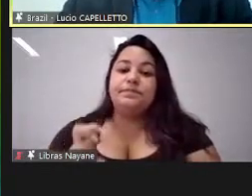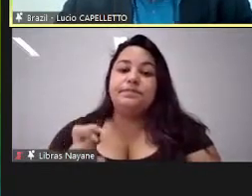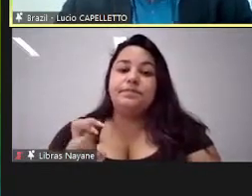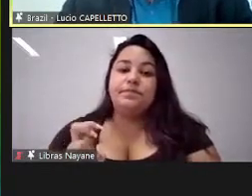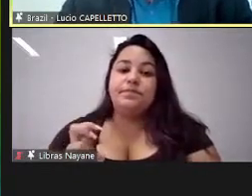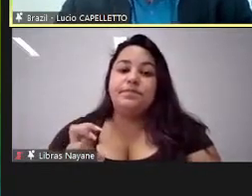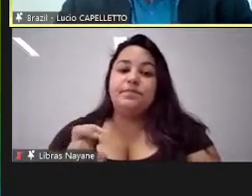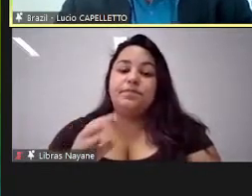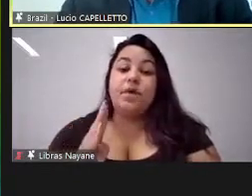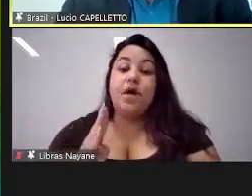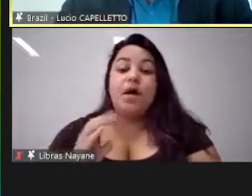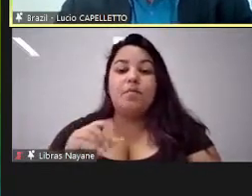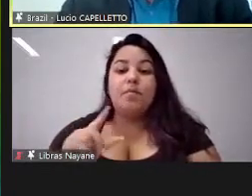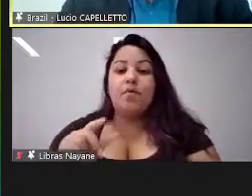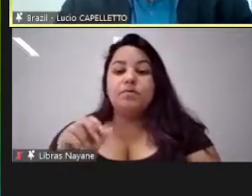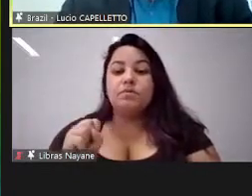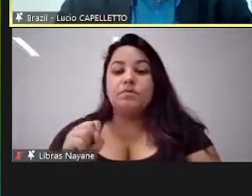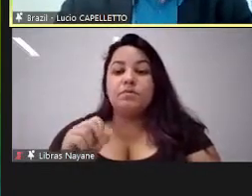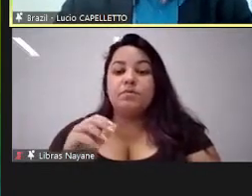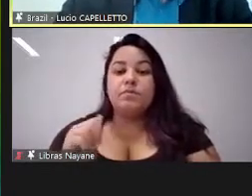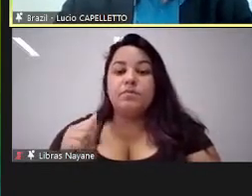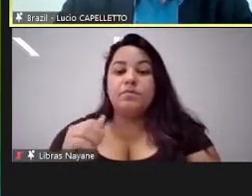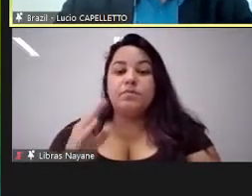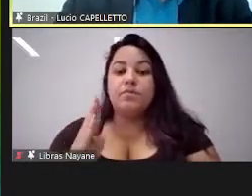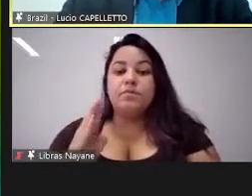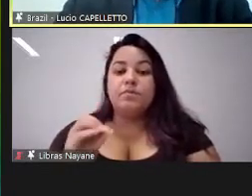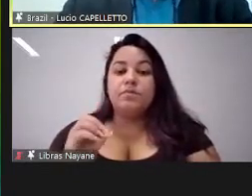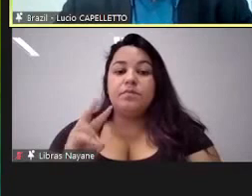a process of growth.